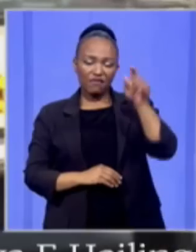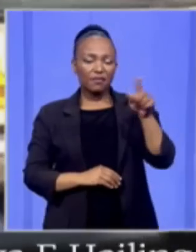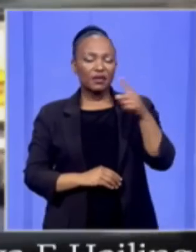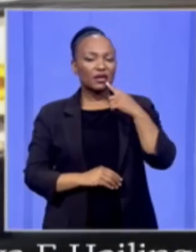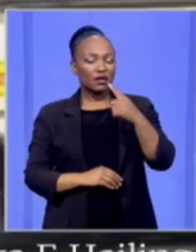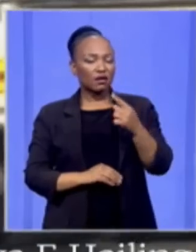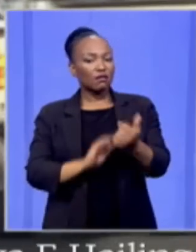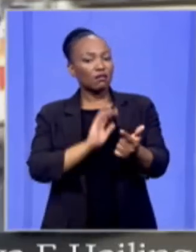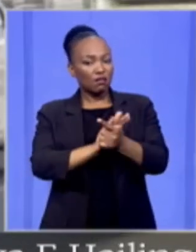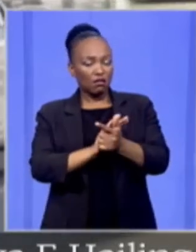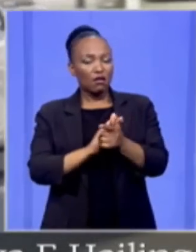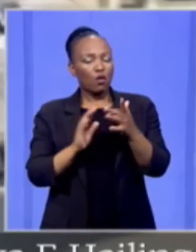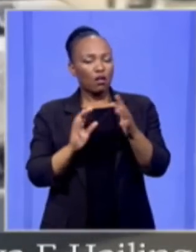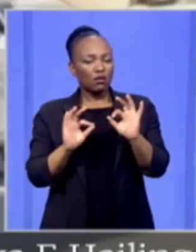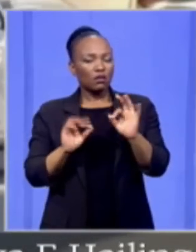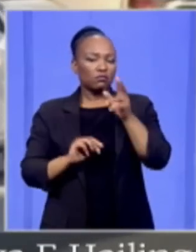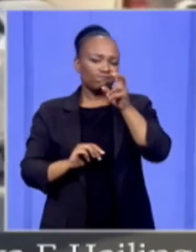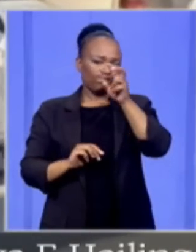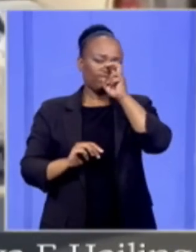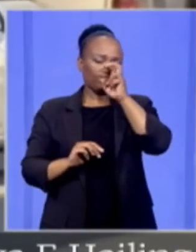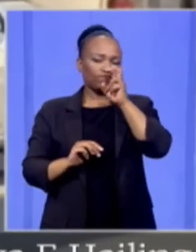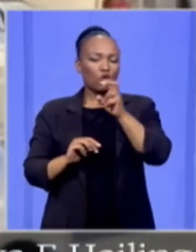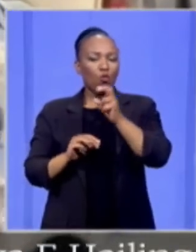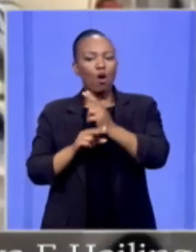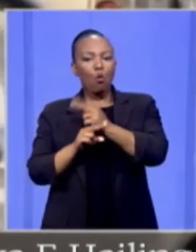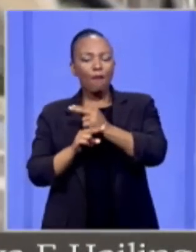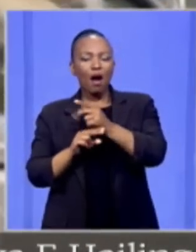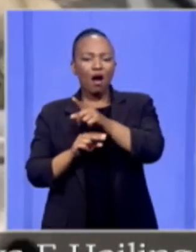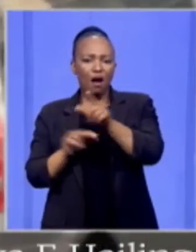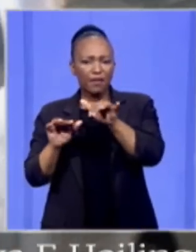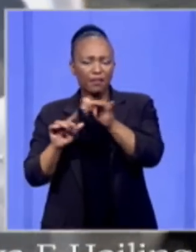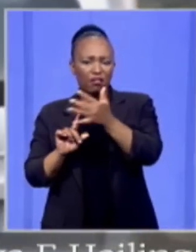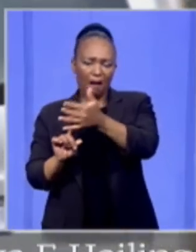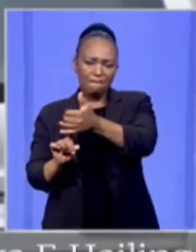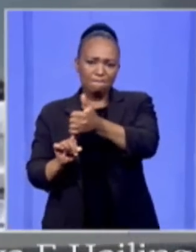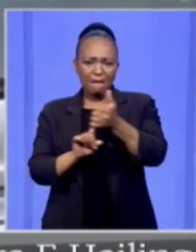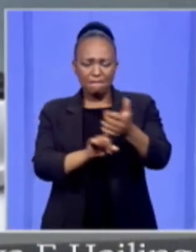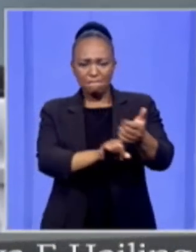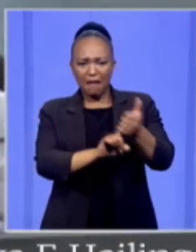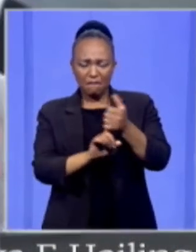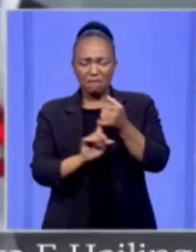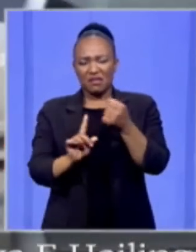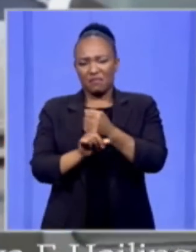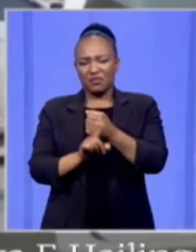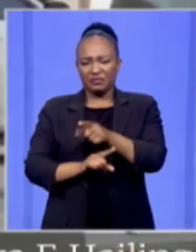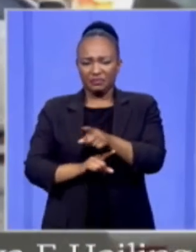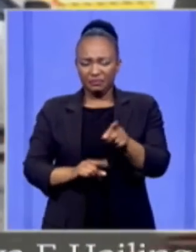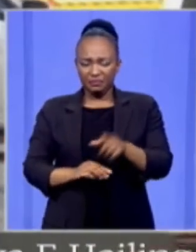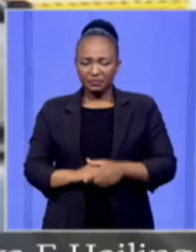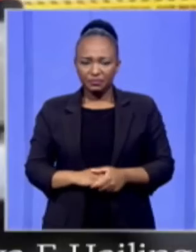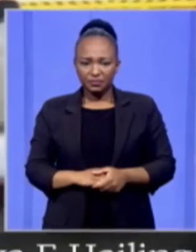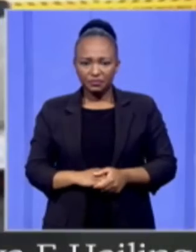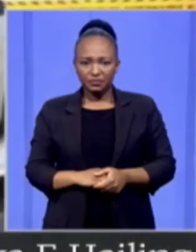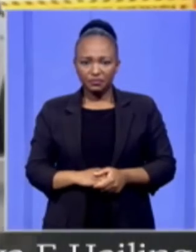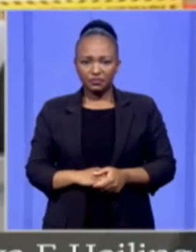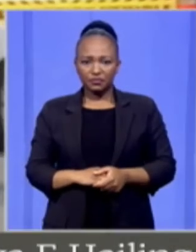kwa mafelong ao bakgweetsi ba e-hailing ba totilweng teng. Offense Stimo, SABC